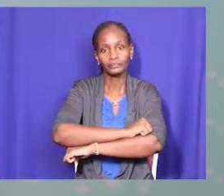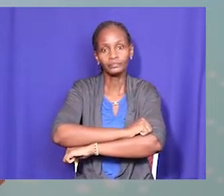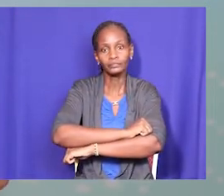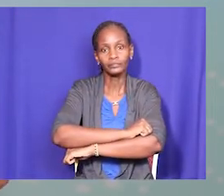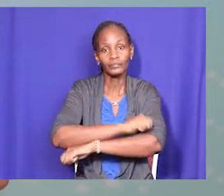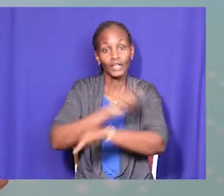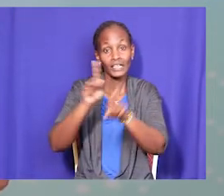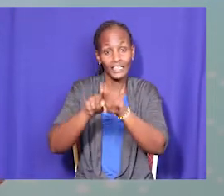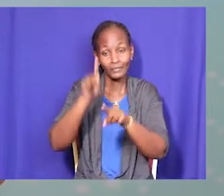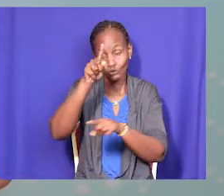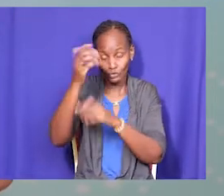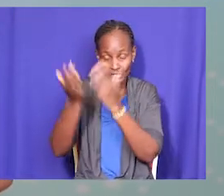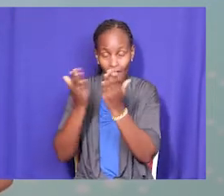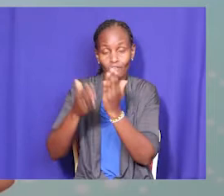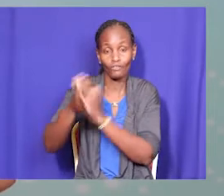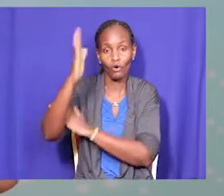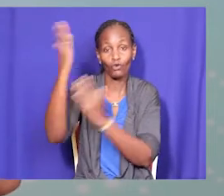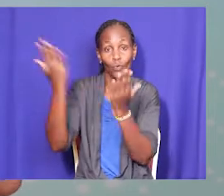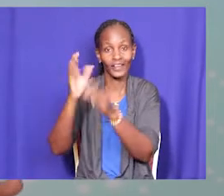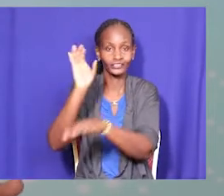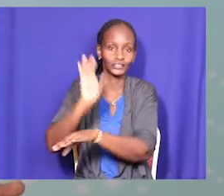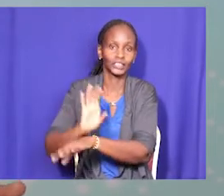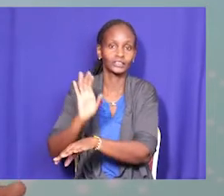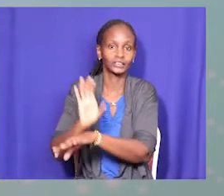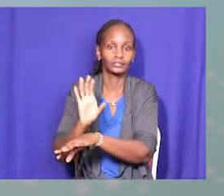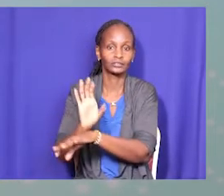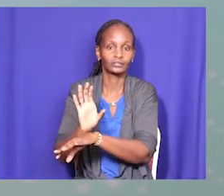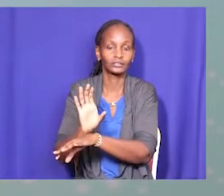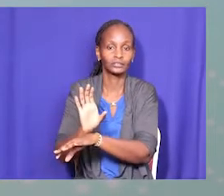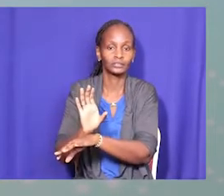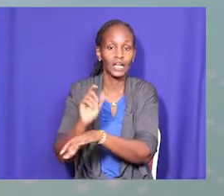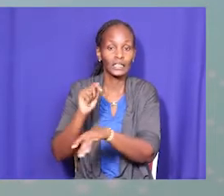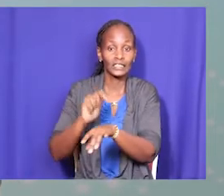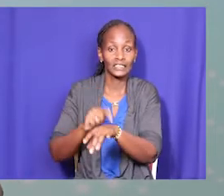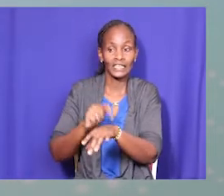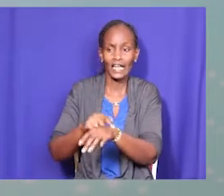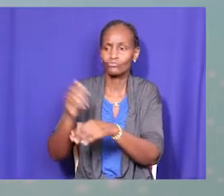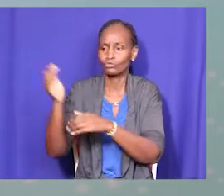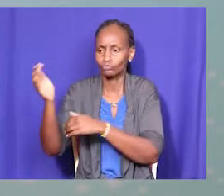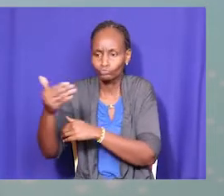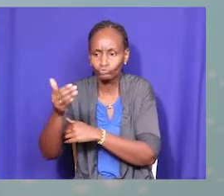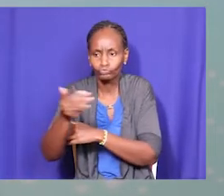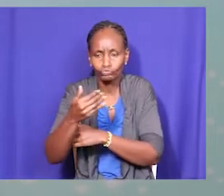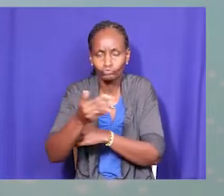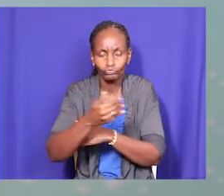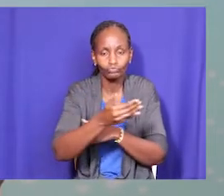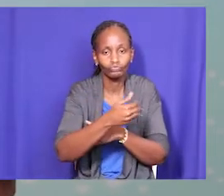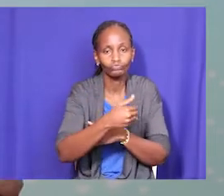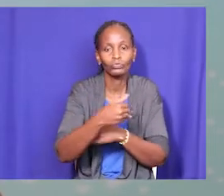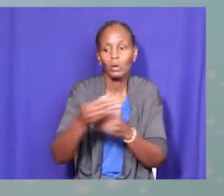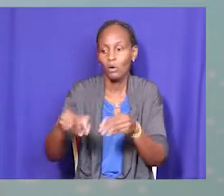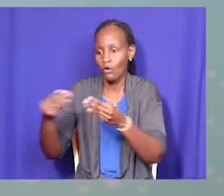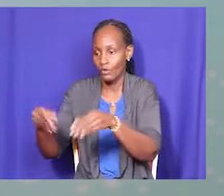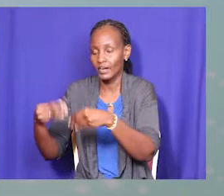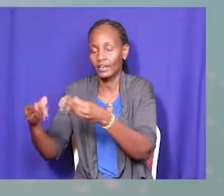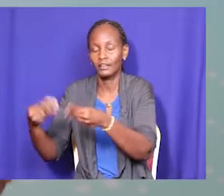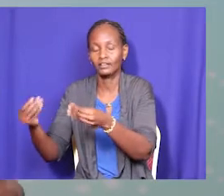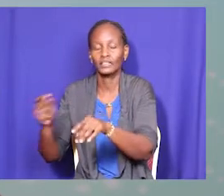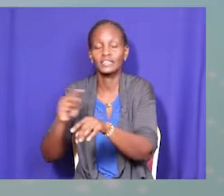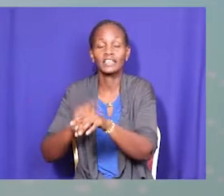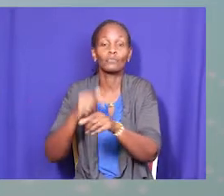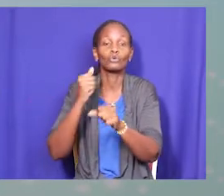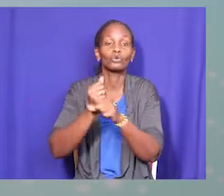You can also serve God in the church when you collect offertory, when you are doing praise